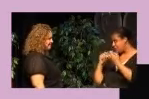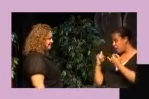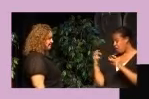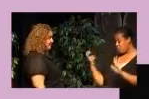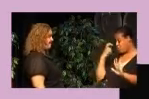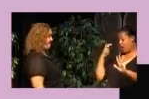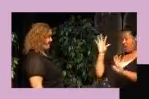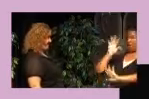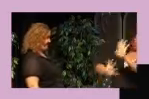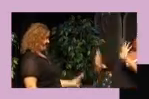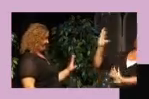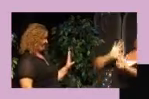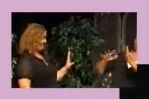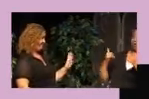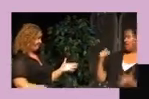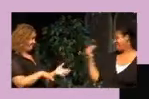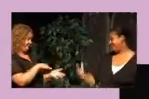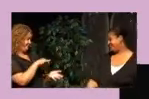My face.